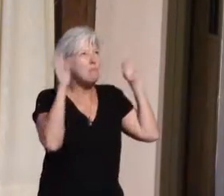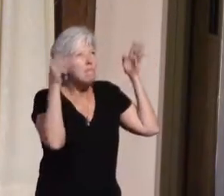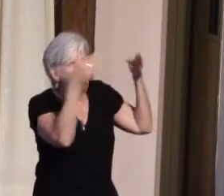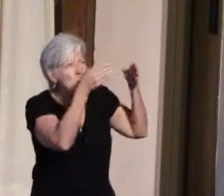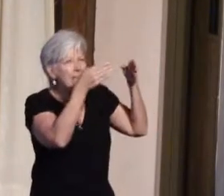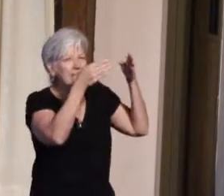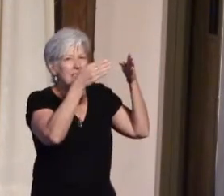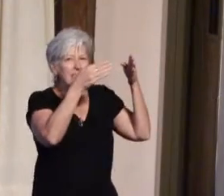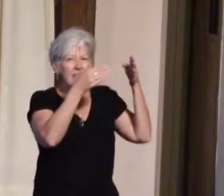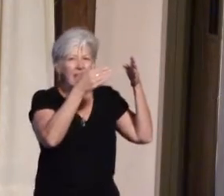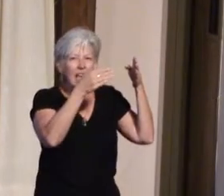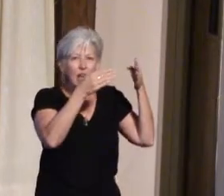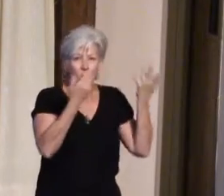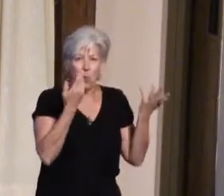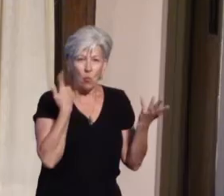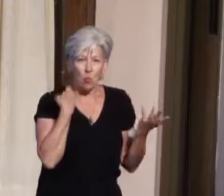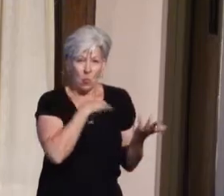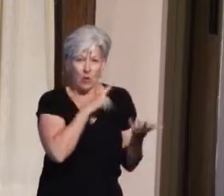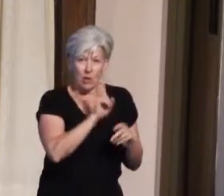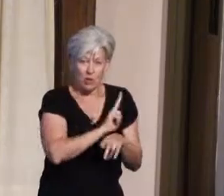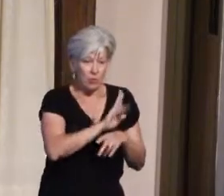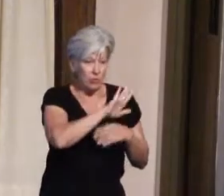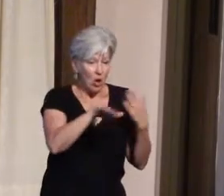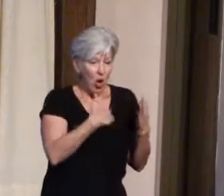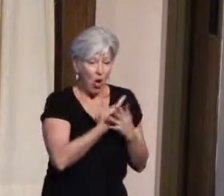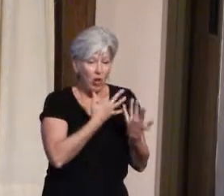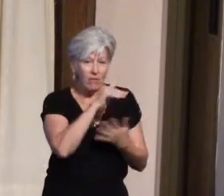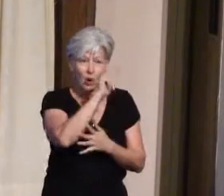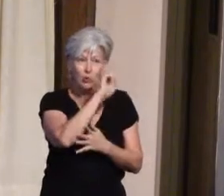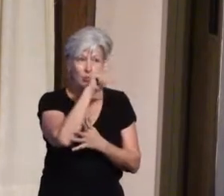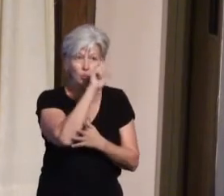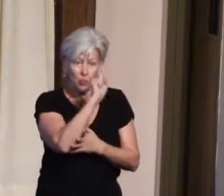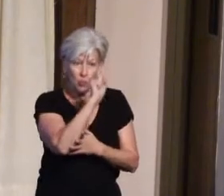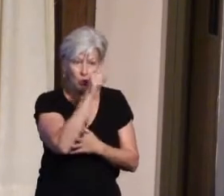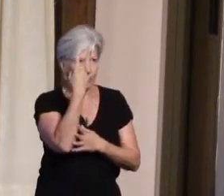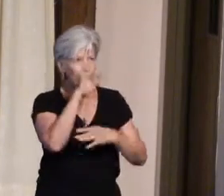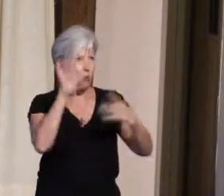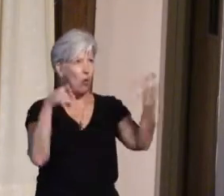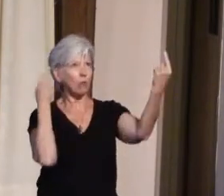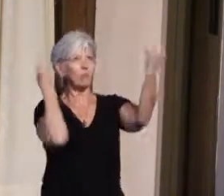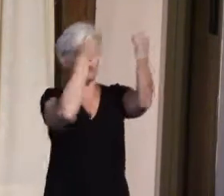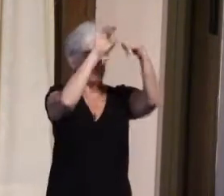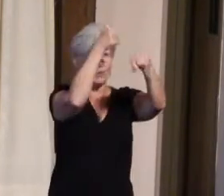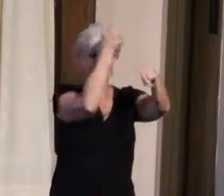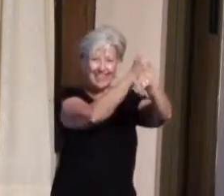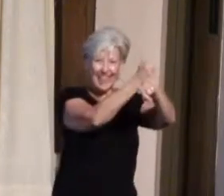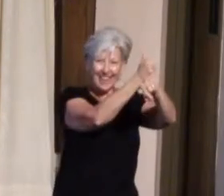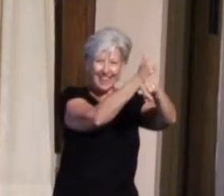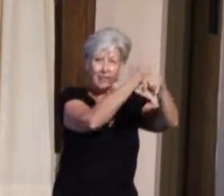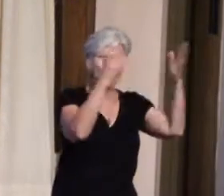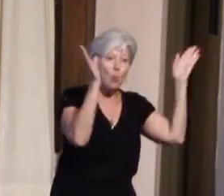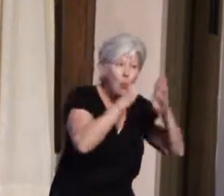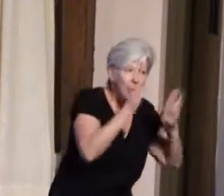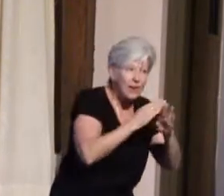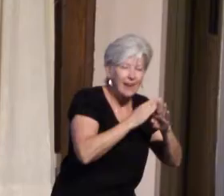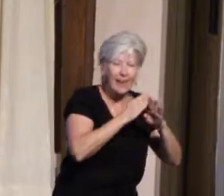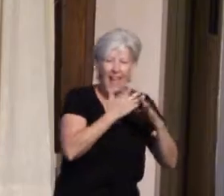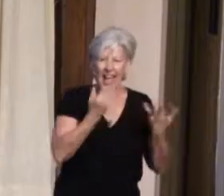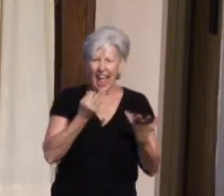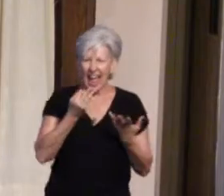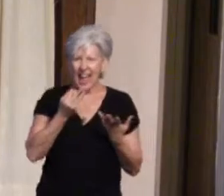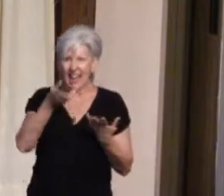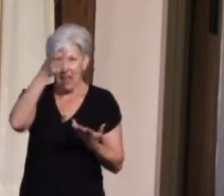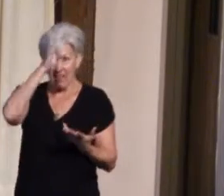for goal setting on the worry. And then God in us, as us, says, yes, beloved, you